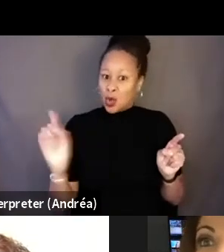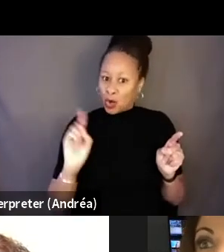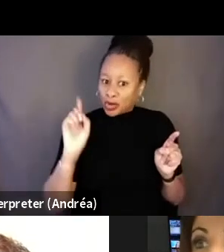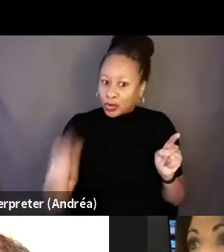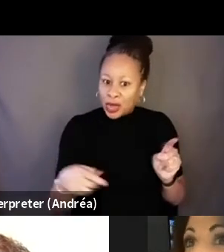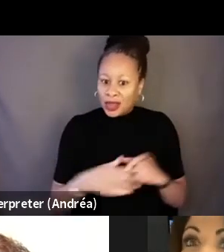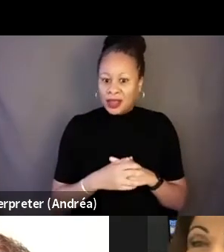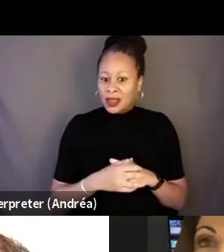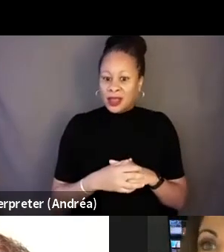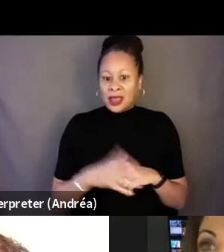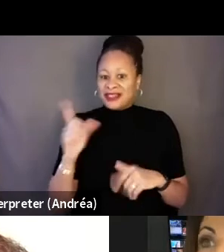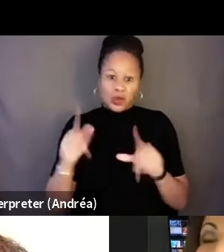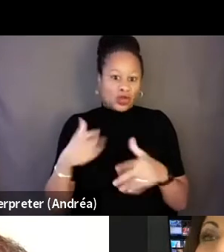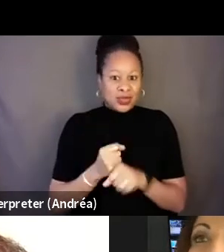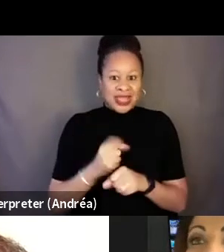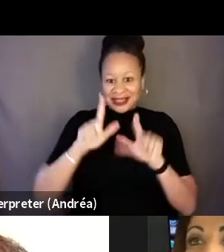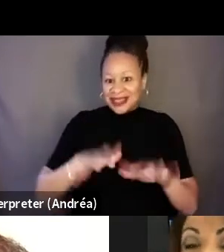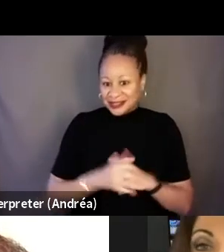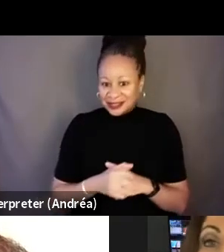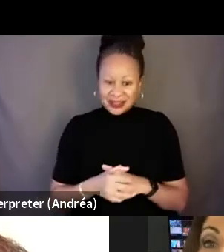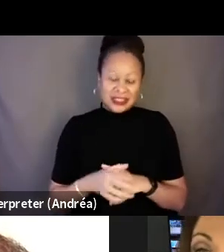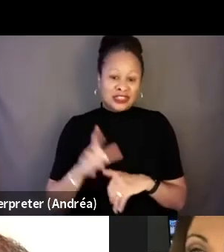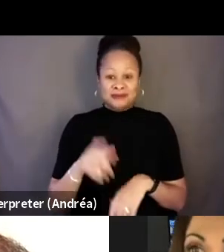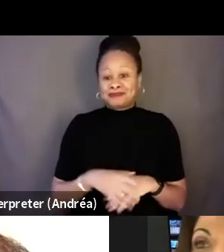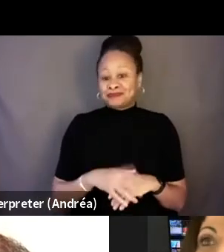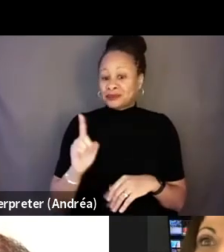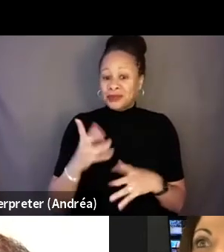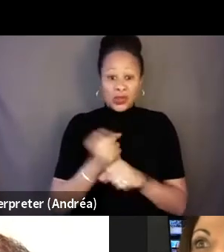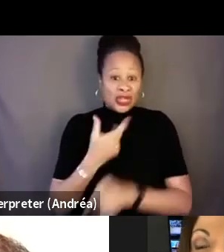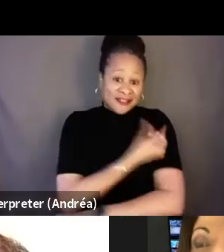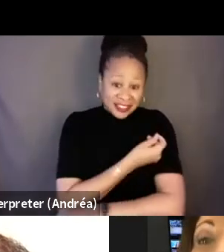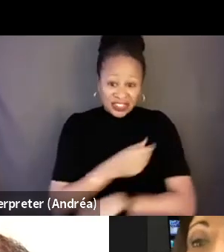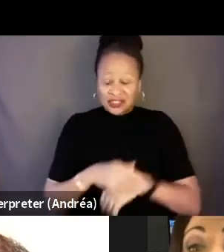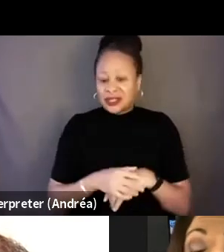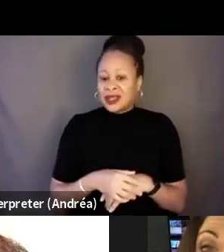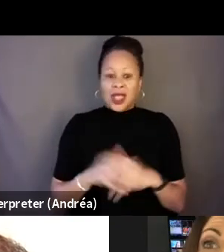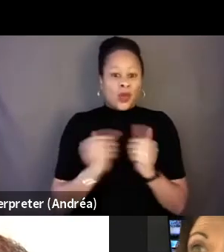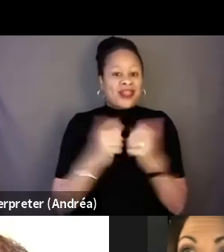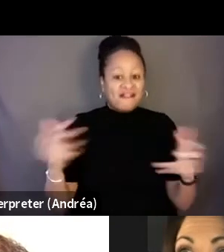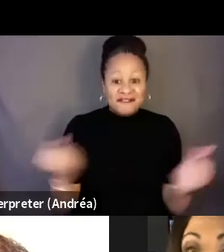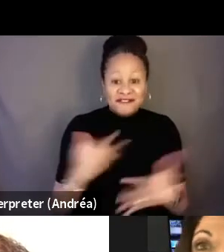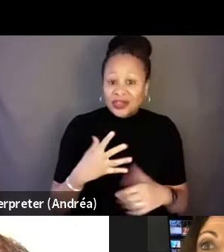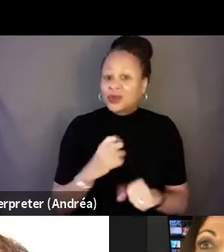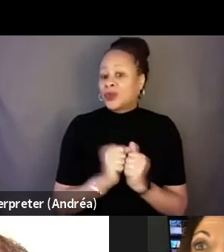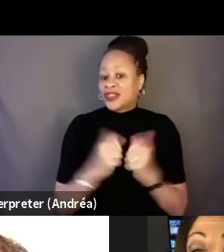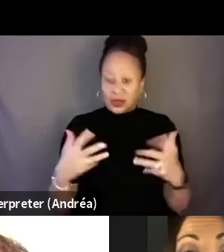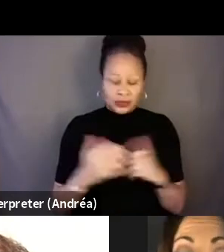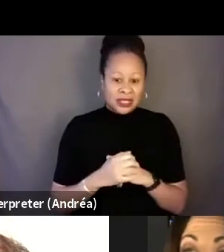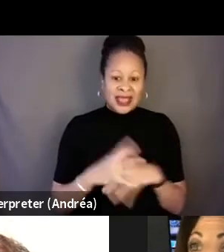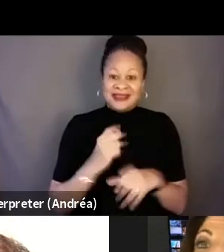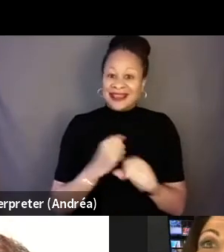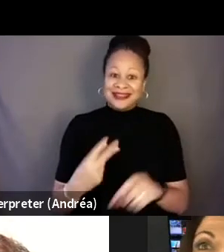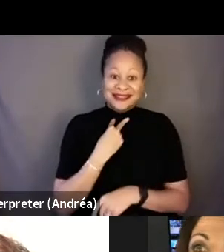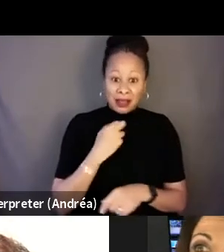your vacuna, and this is where you go get your test. And this is where you, without fear of, getting